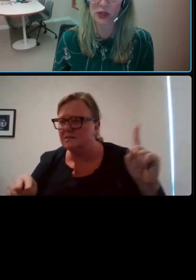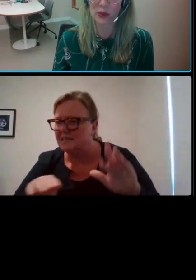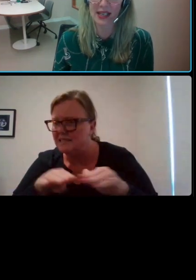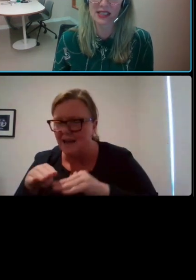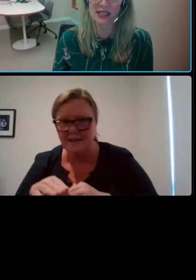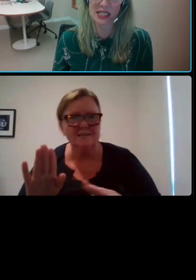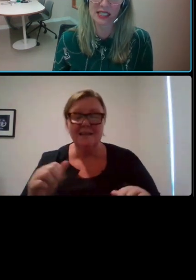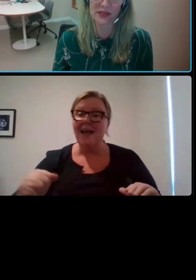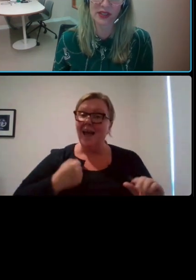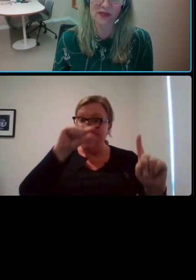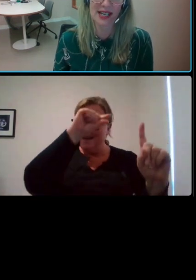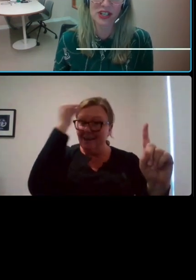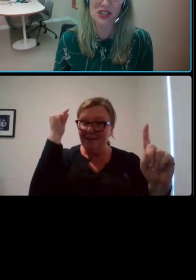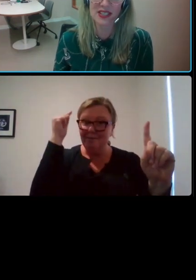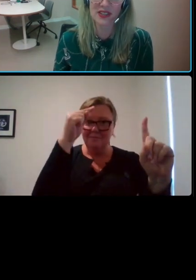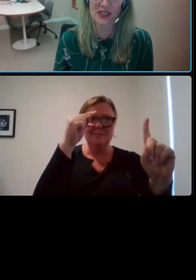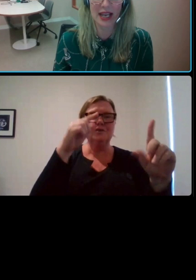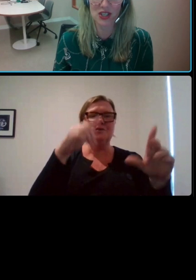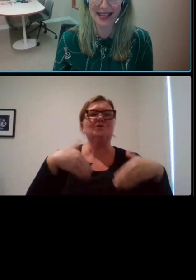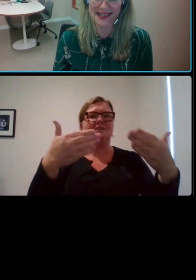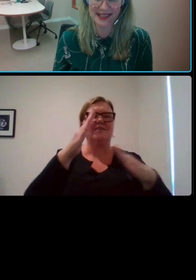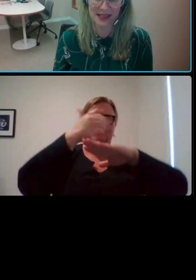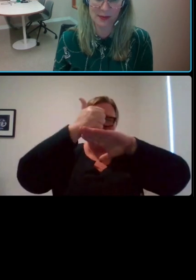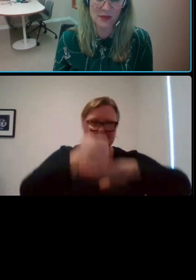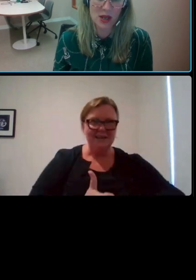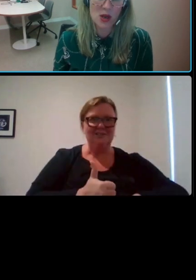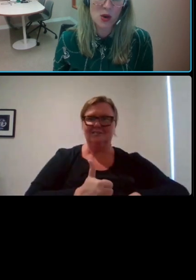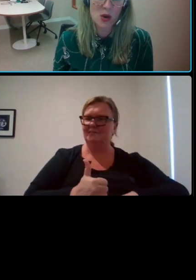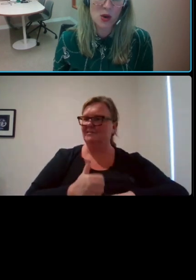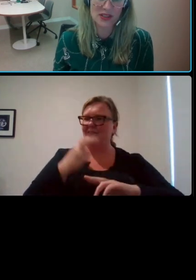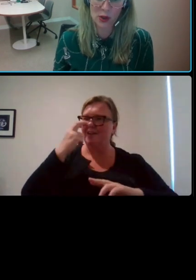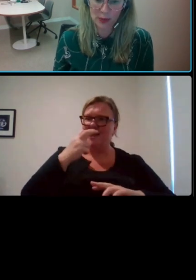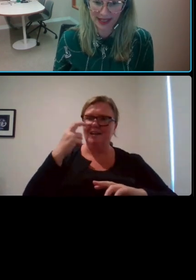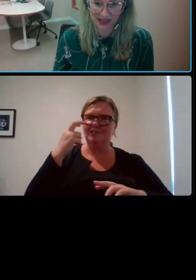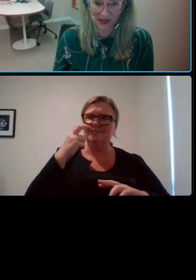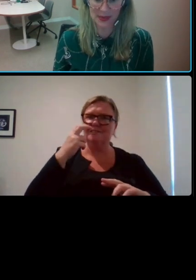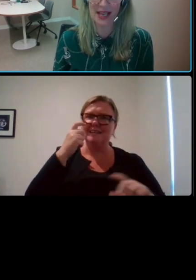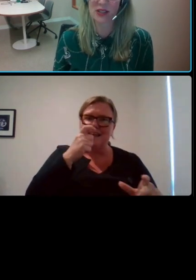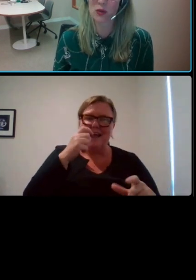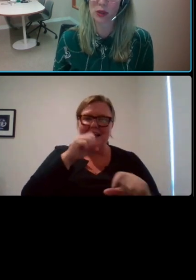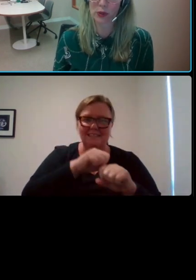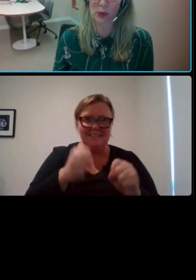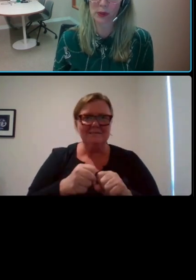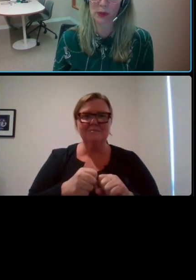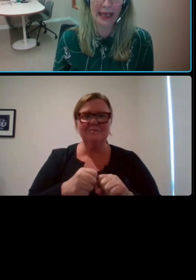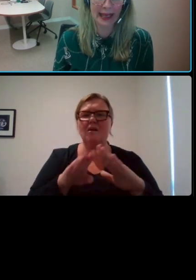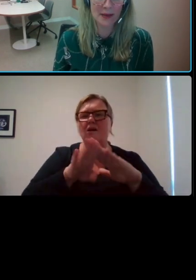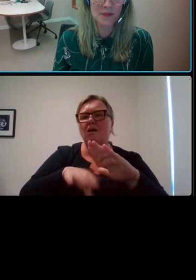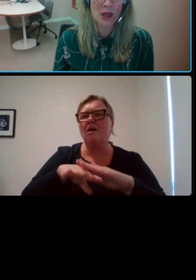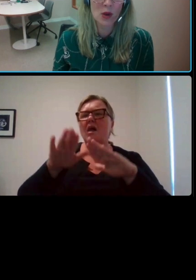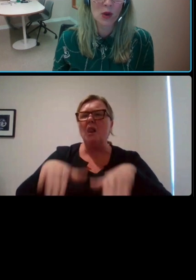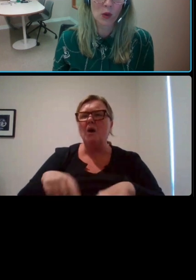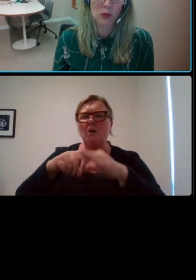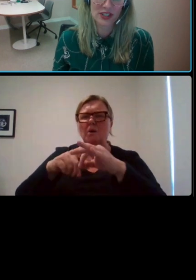aim is for the new Act to deliver the foundations of an aged care system where there's no place for substandard or low quality